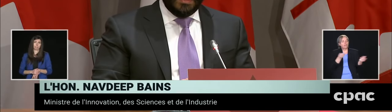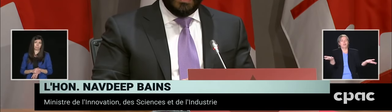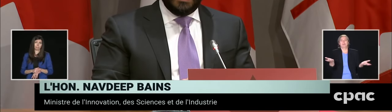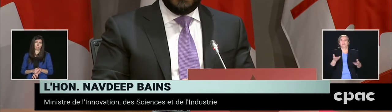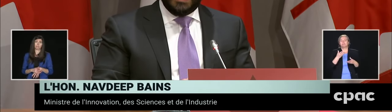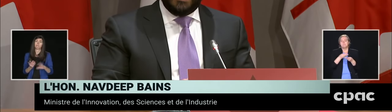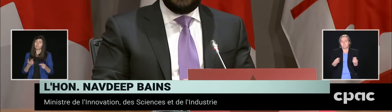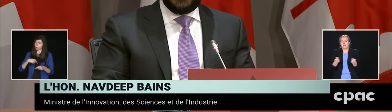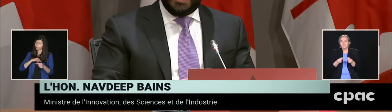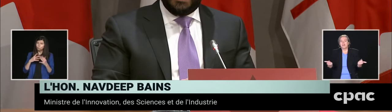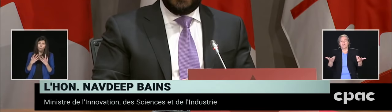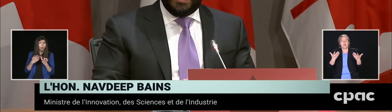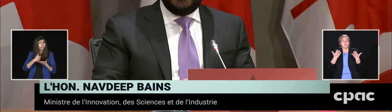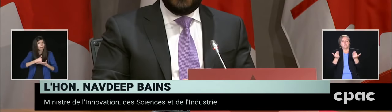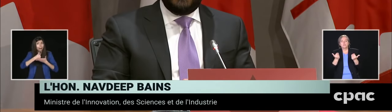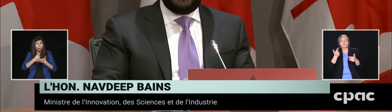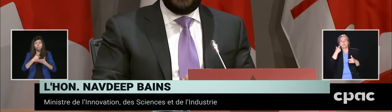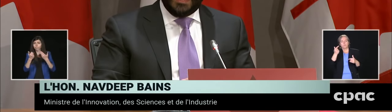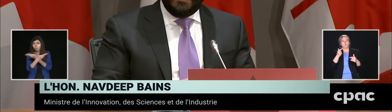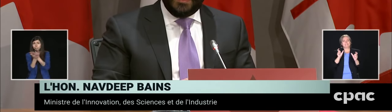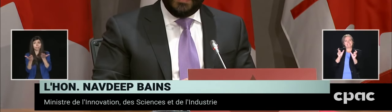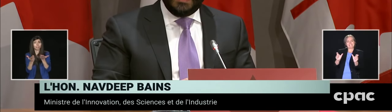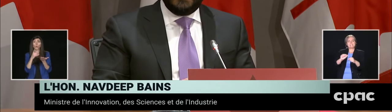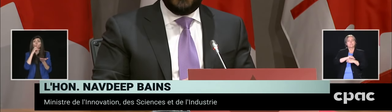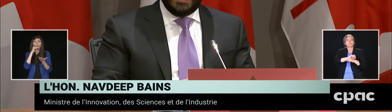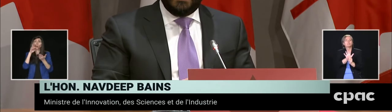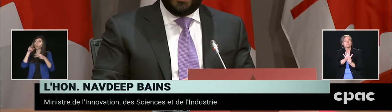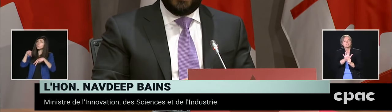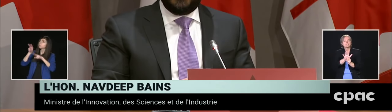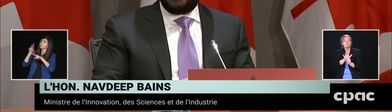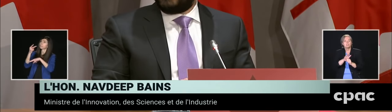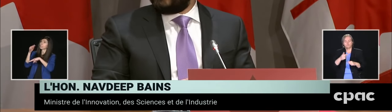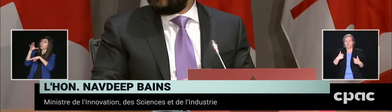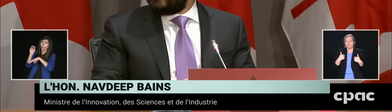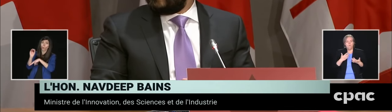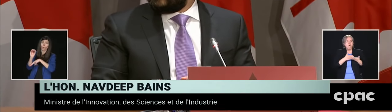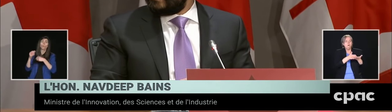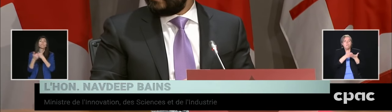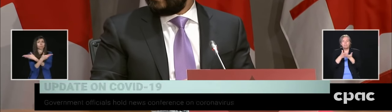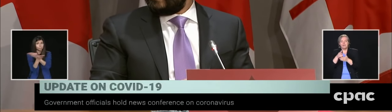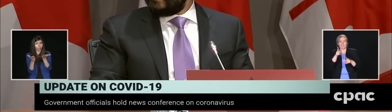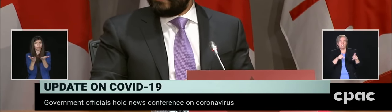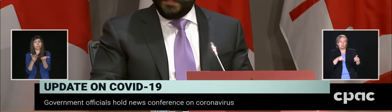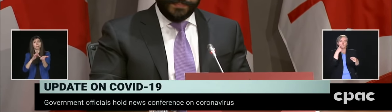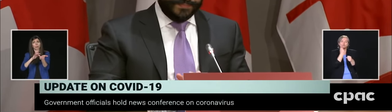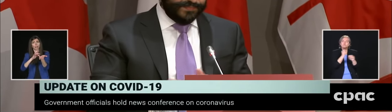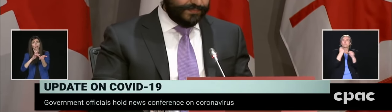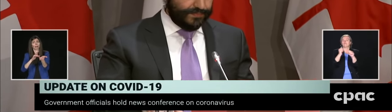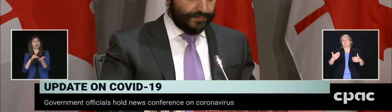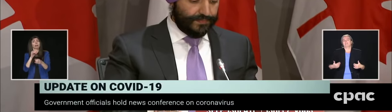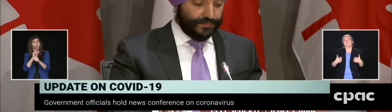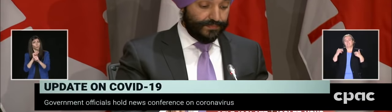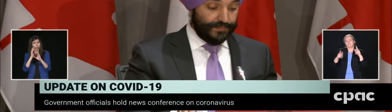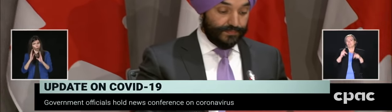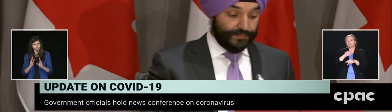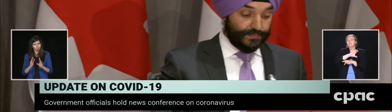heroes save Canadian lives. Thank you very much. Merci beaucoup. Okay, thank you very much, Nav. Et je donne maintenant la